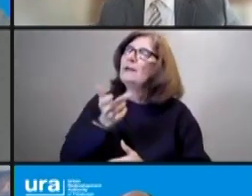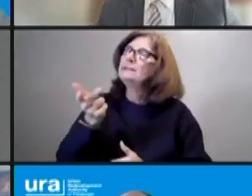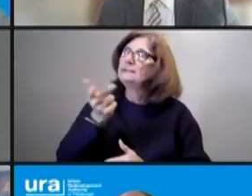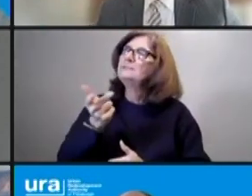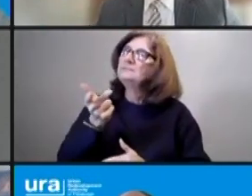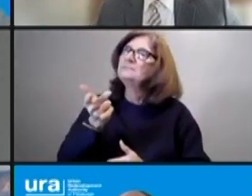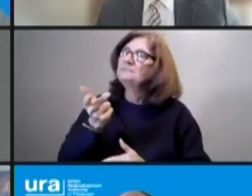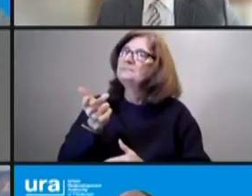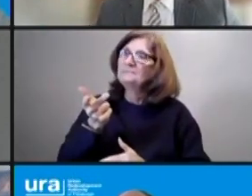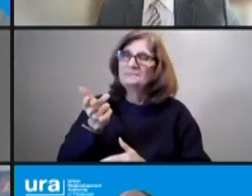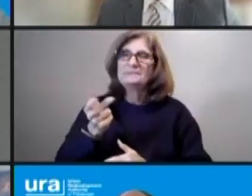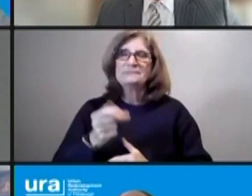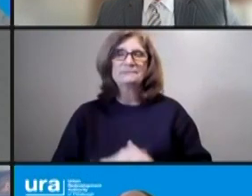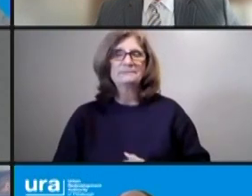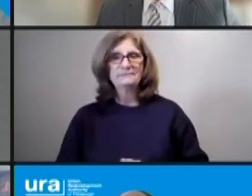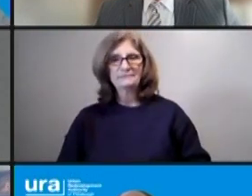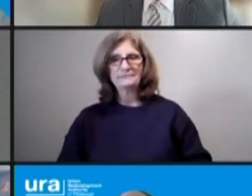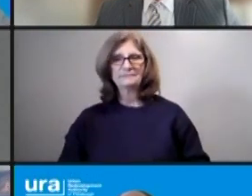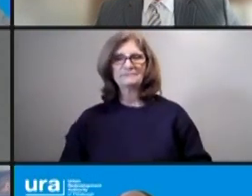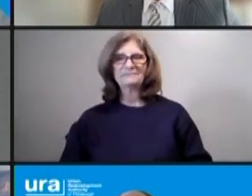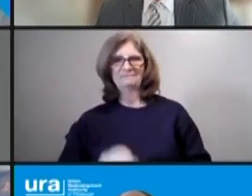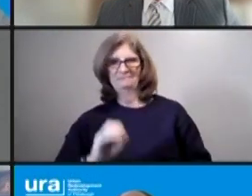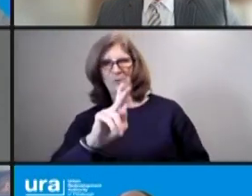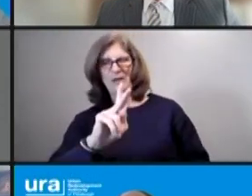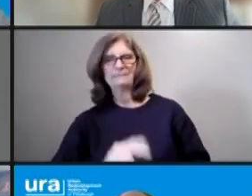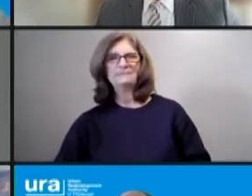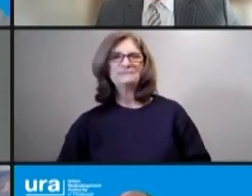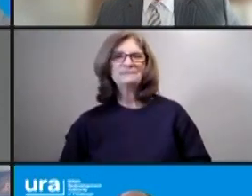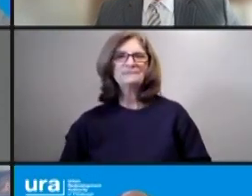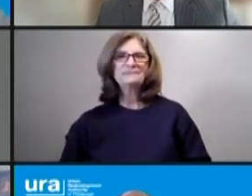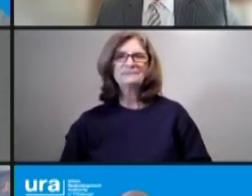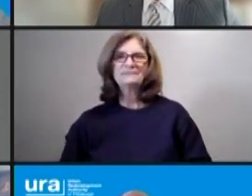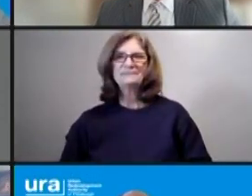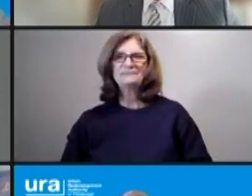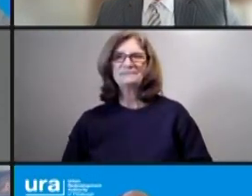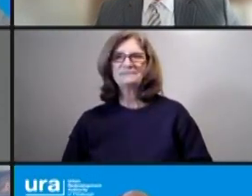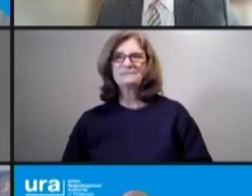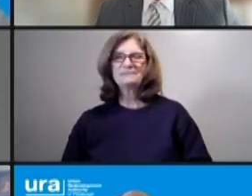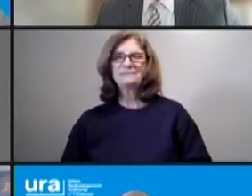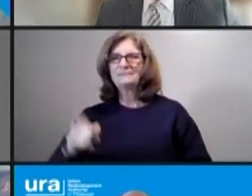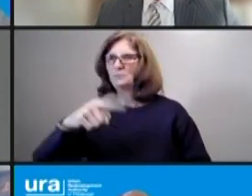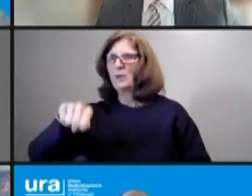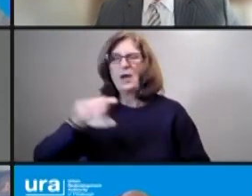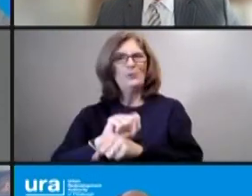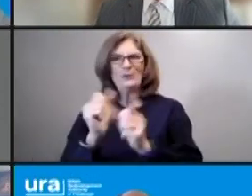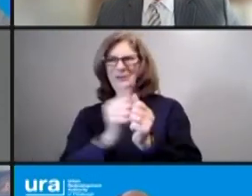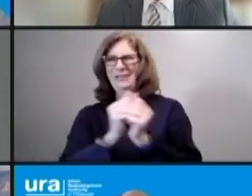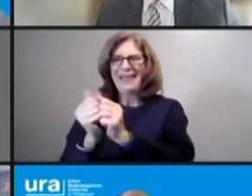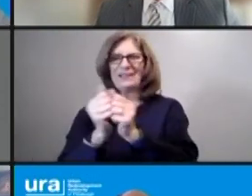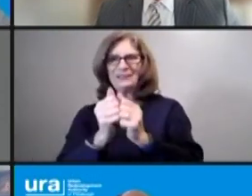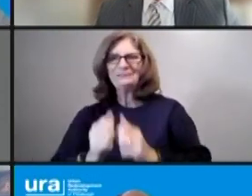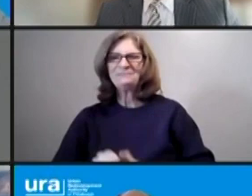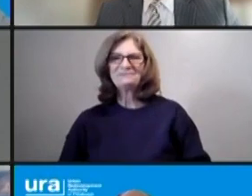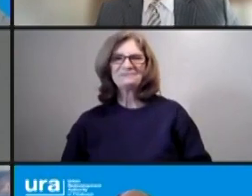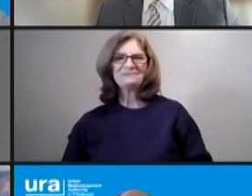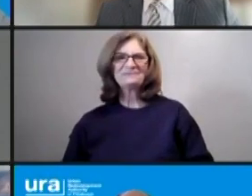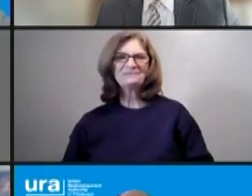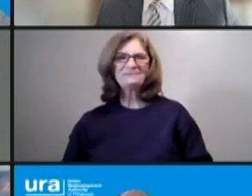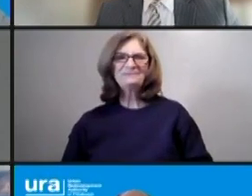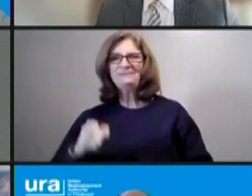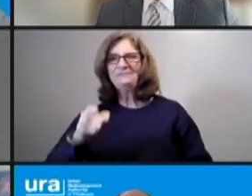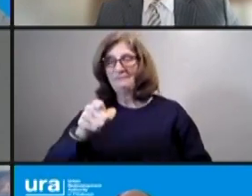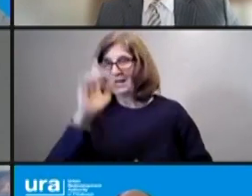would probably be able to answer your questions. Okay, perfect. Or both, and either, you know, we work together. Probably tired of seeing